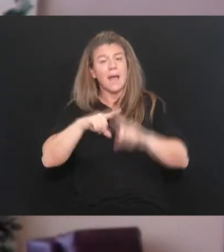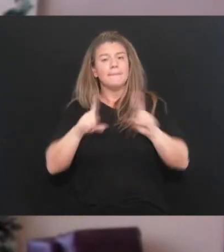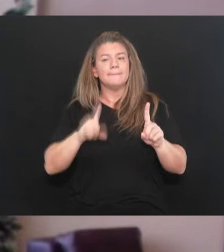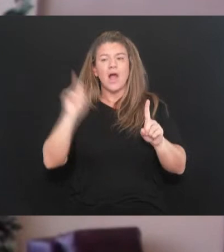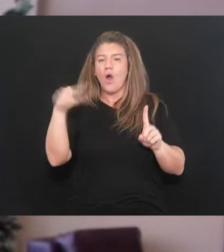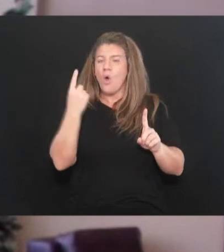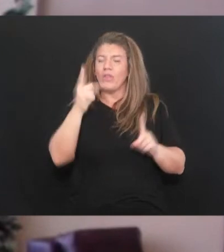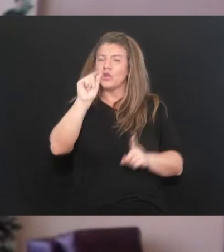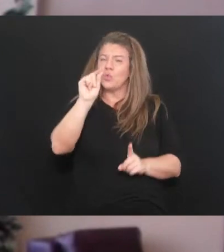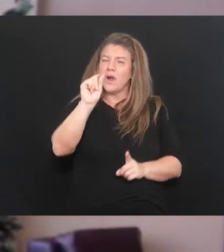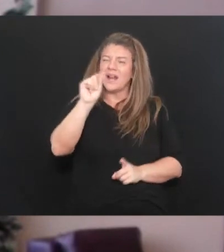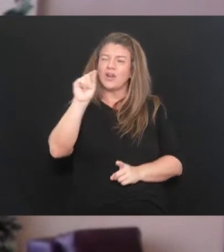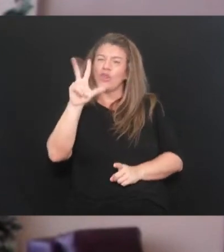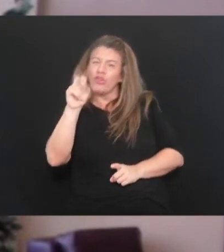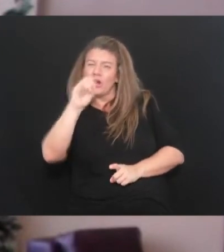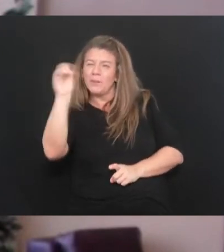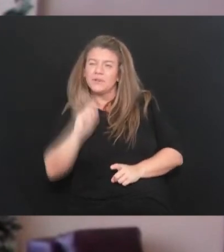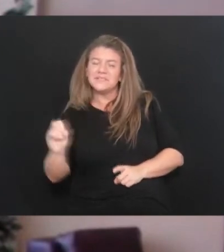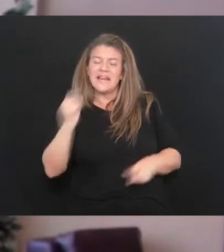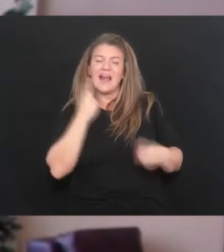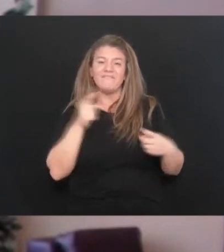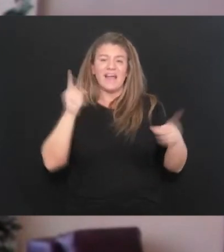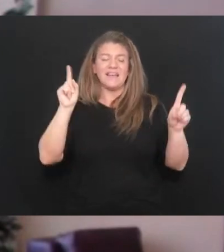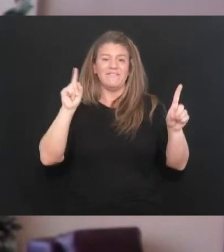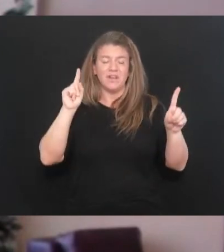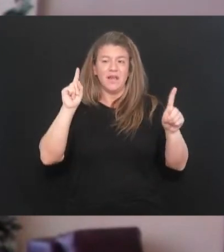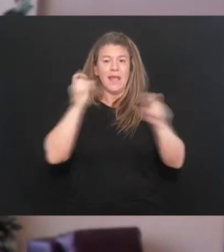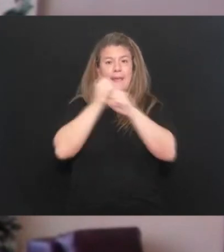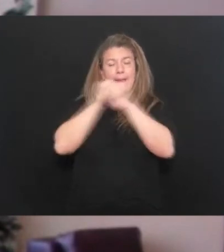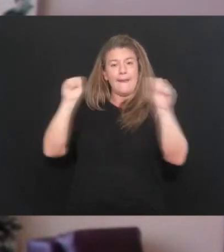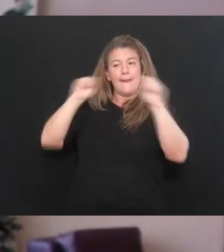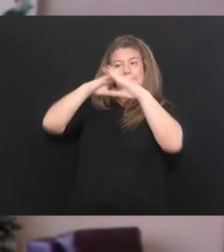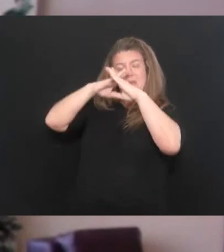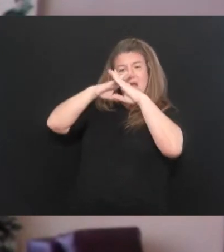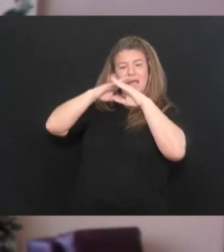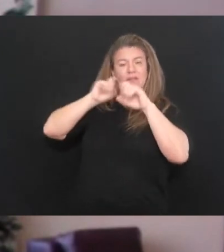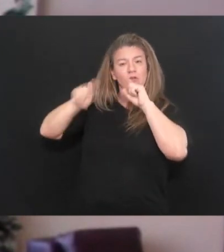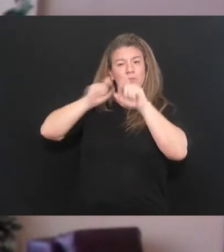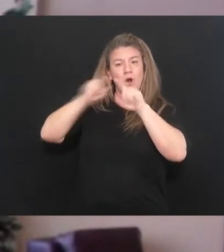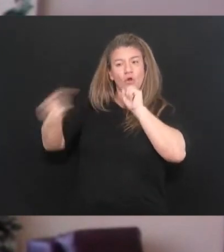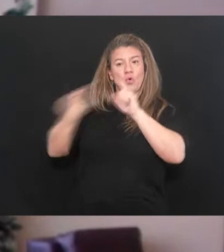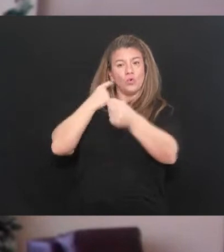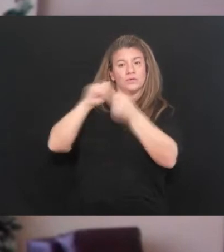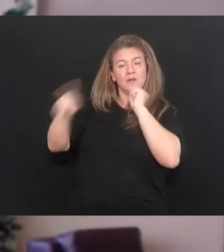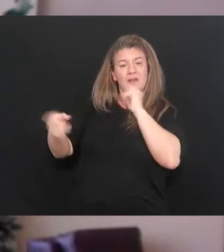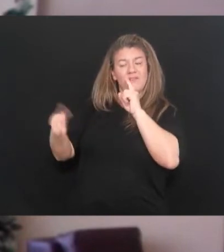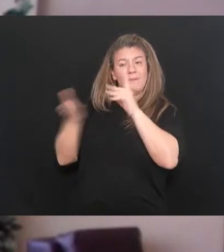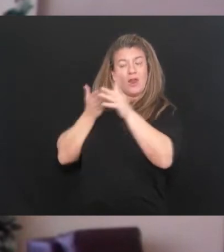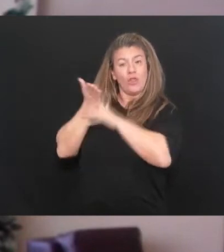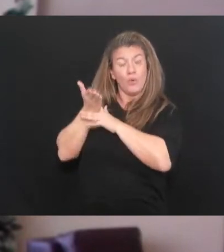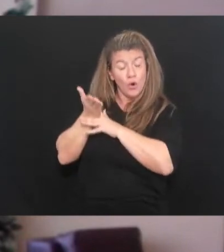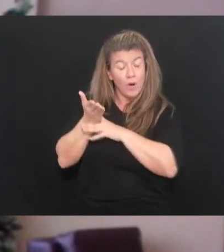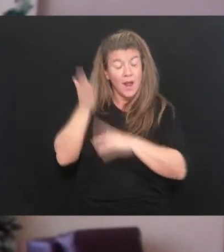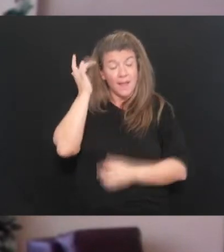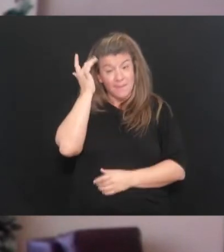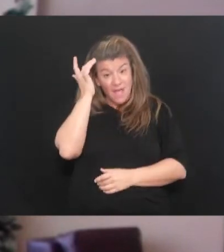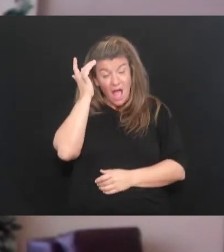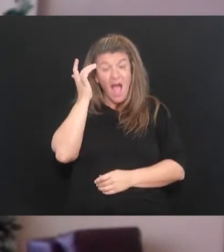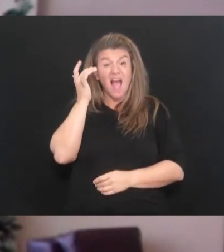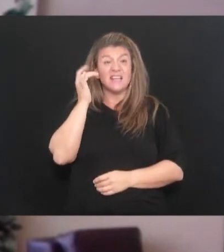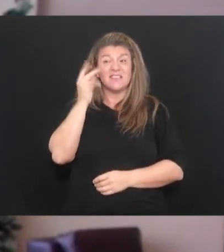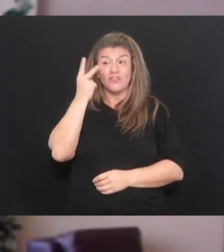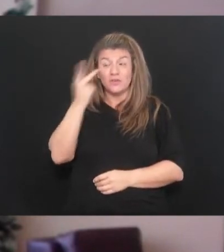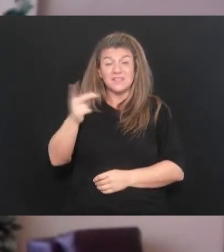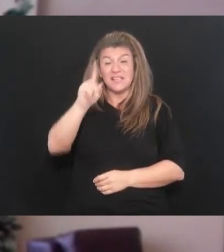about 20 to 30% effective in blocking those particles from getting through. But because the concentration of the